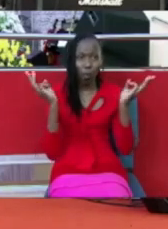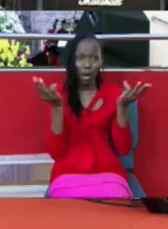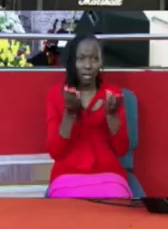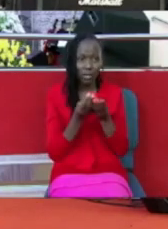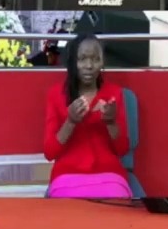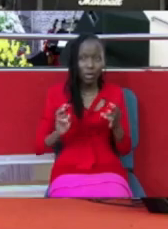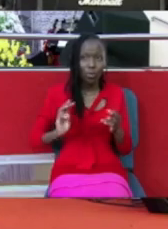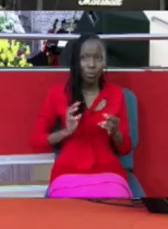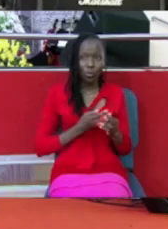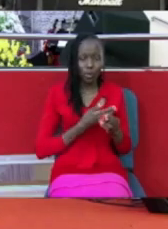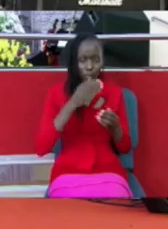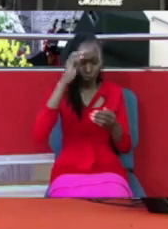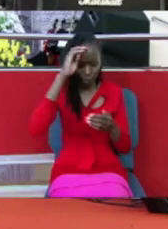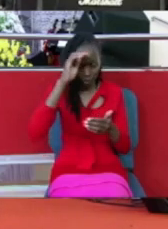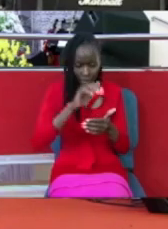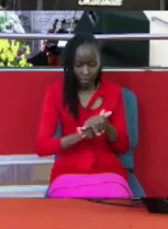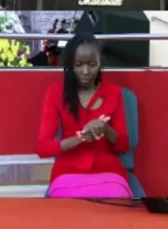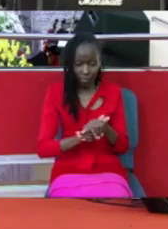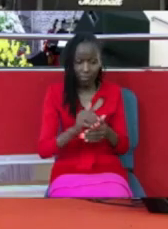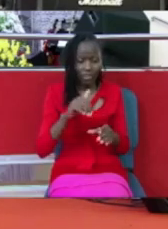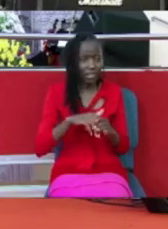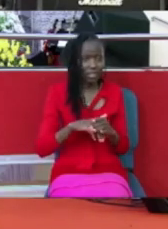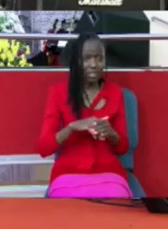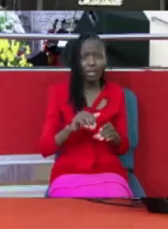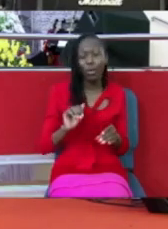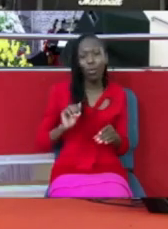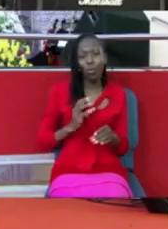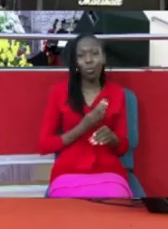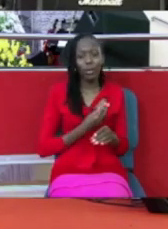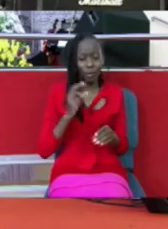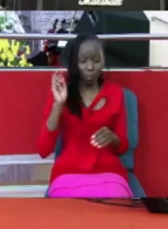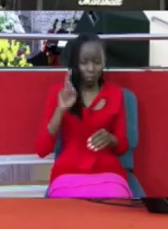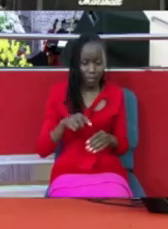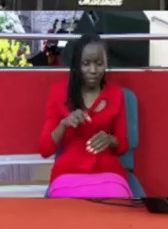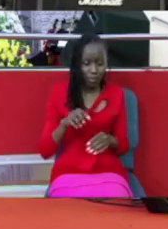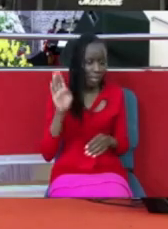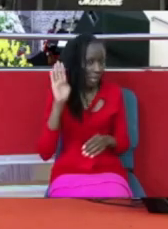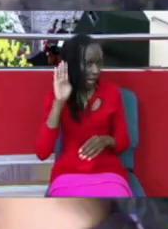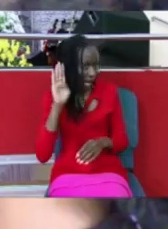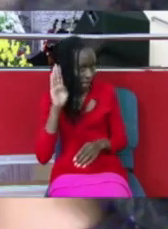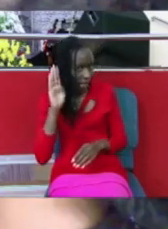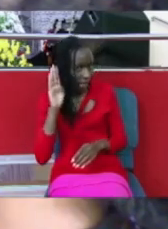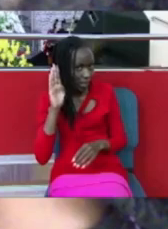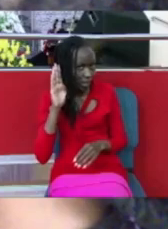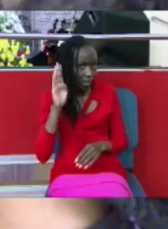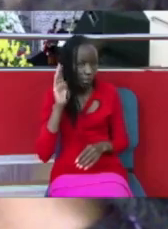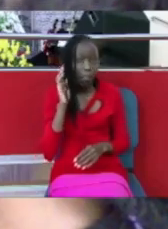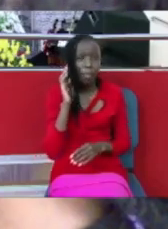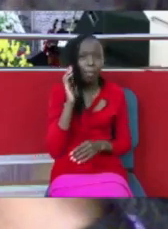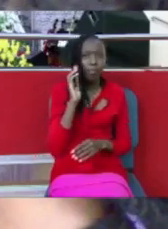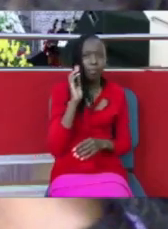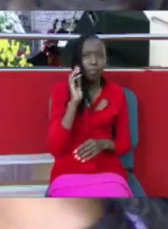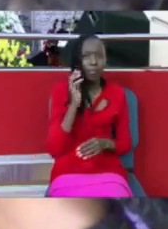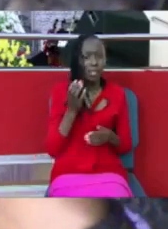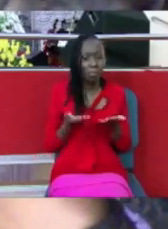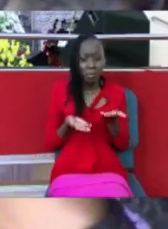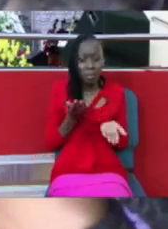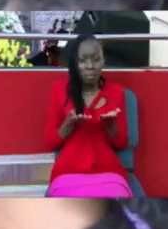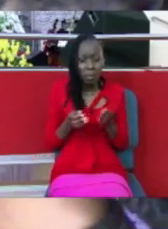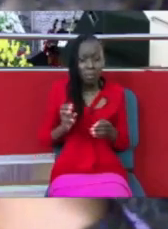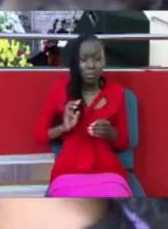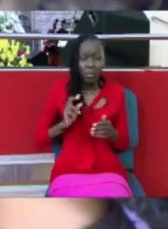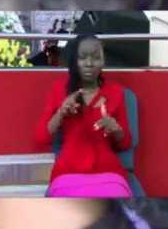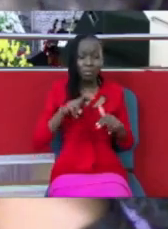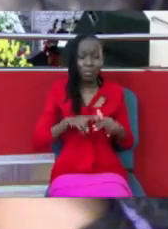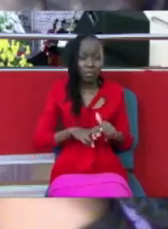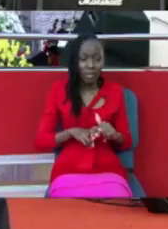clear. Katika ulimwengu tunaamini ni lazima tupige kelele. We must be heard. Ni lazima tusikike. Even if it means we sit down on the tarmac